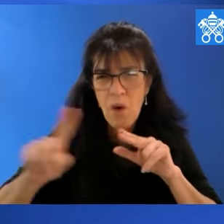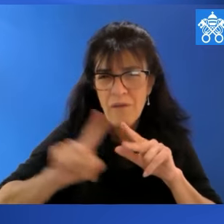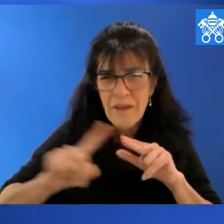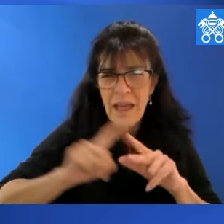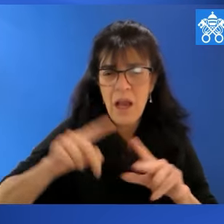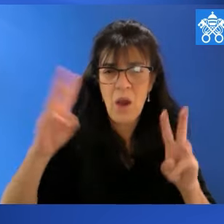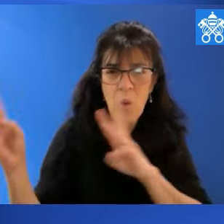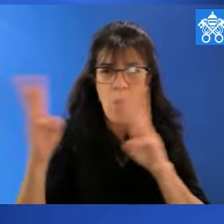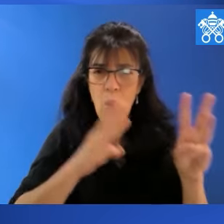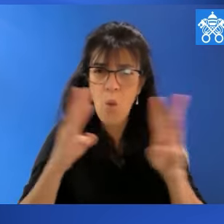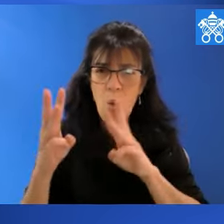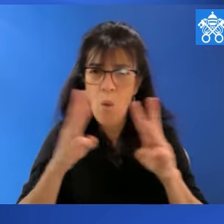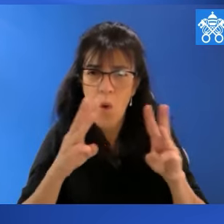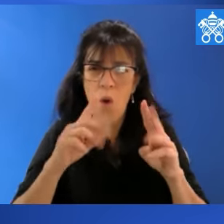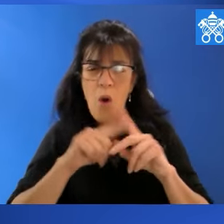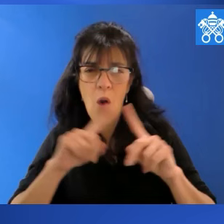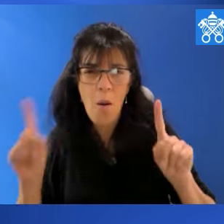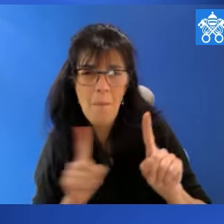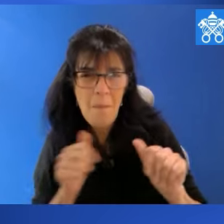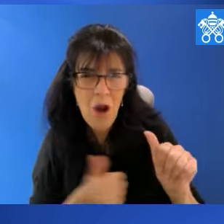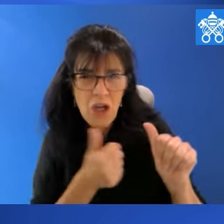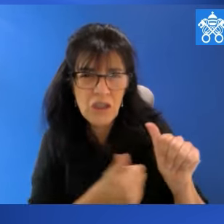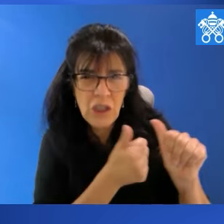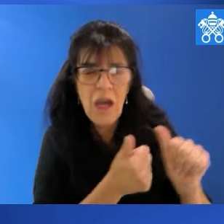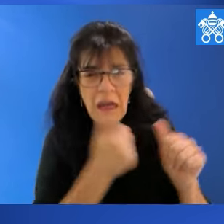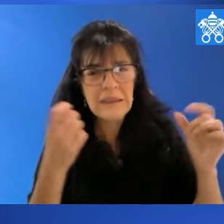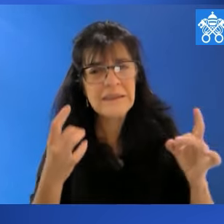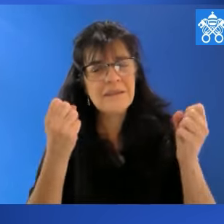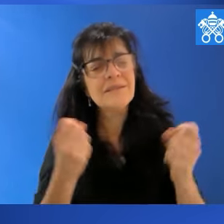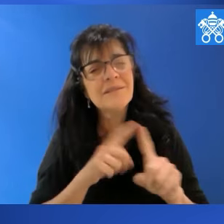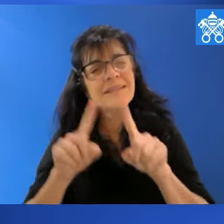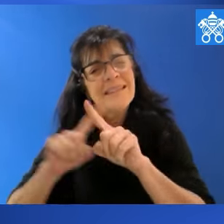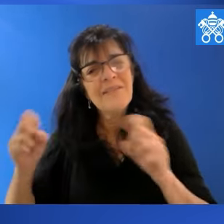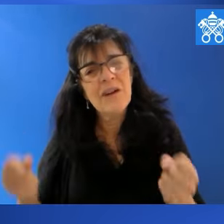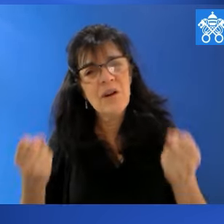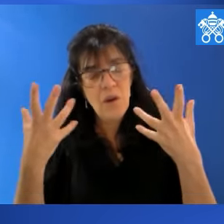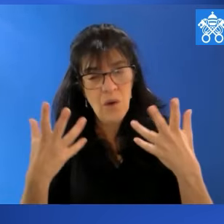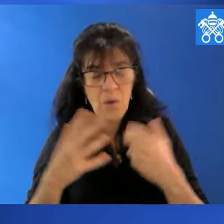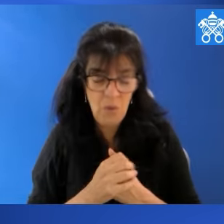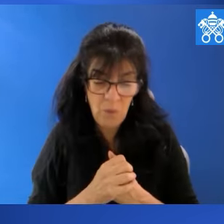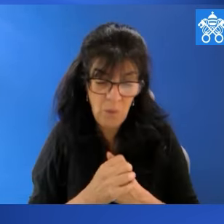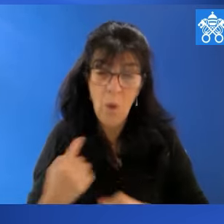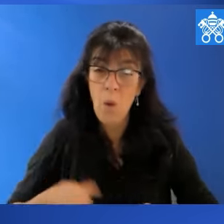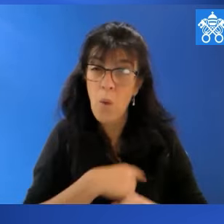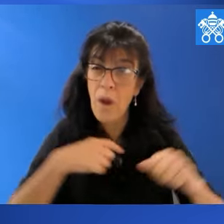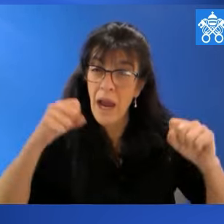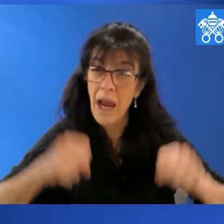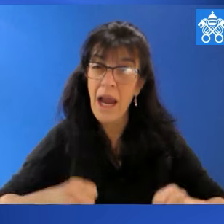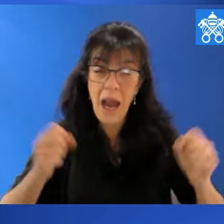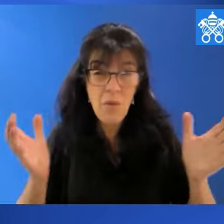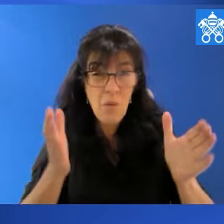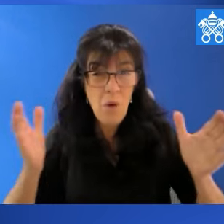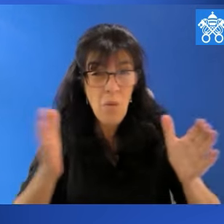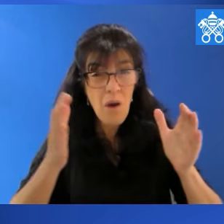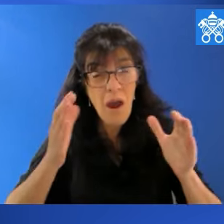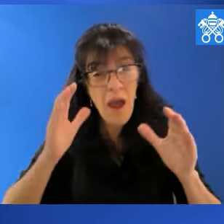persecution, and various disasters. We will obtain it by promoting in every way a global